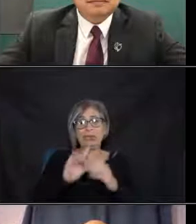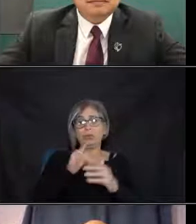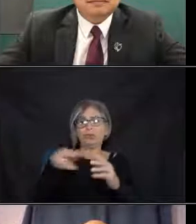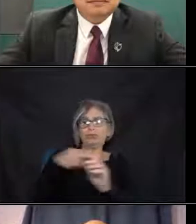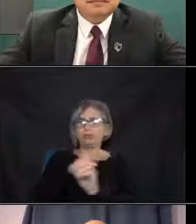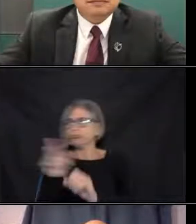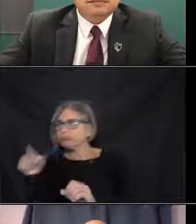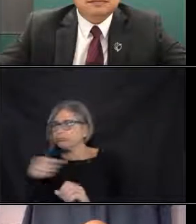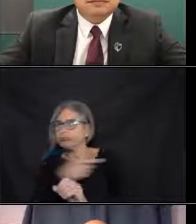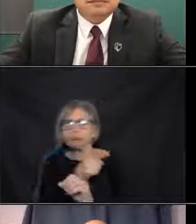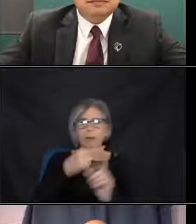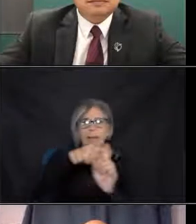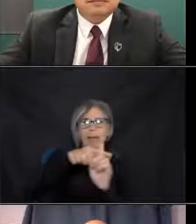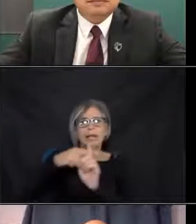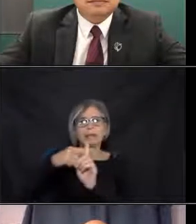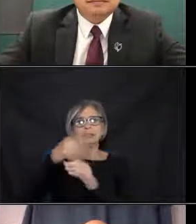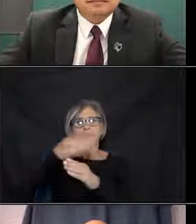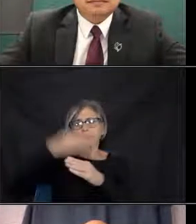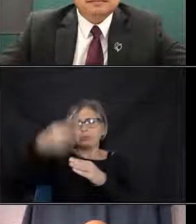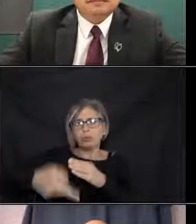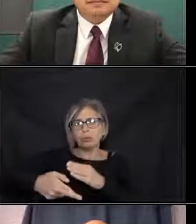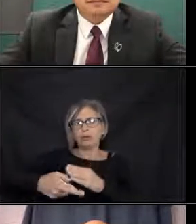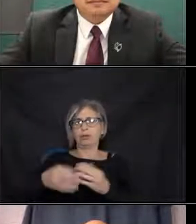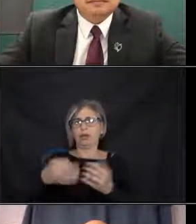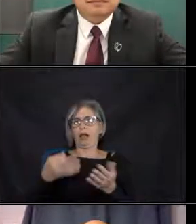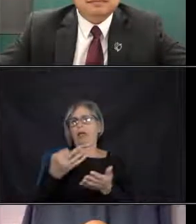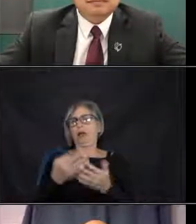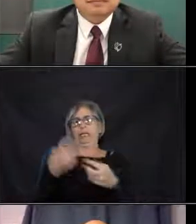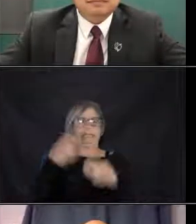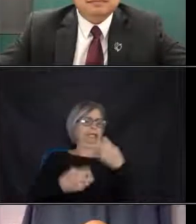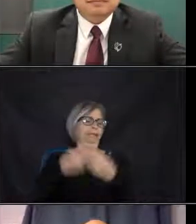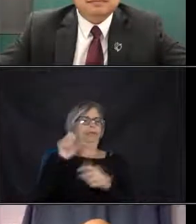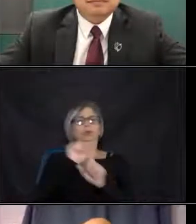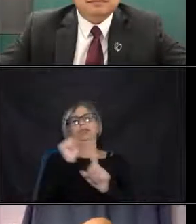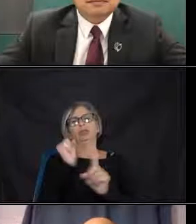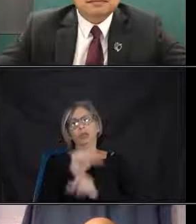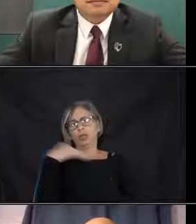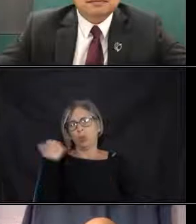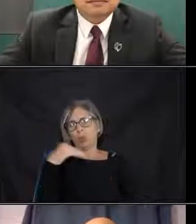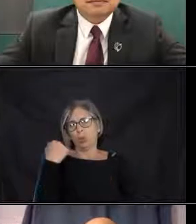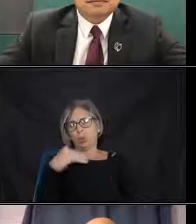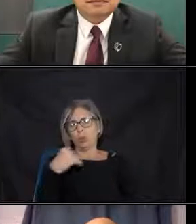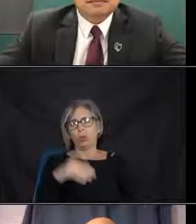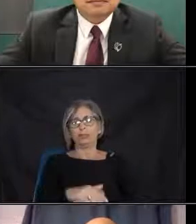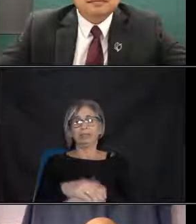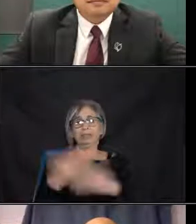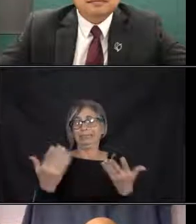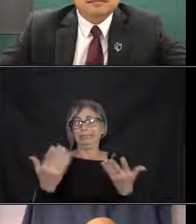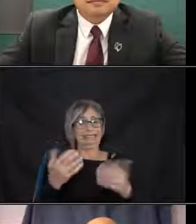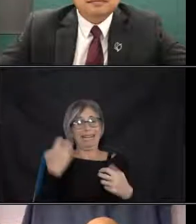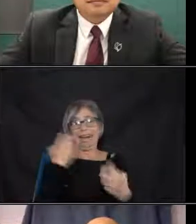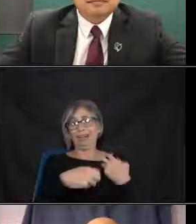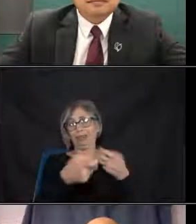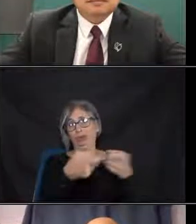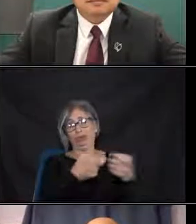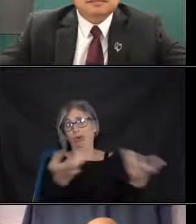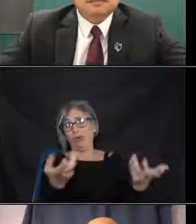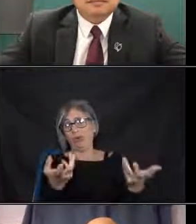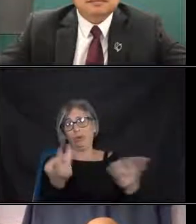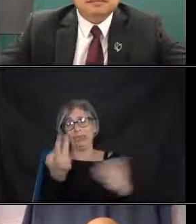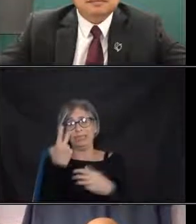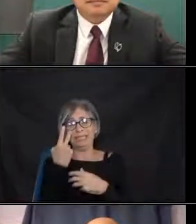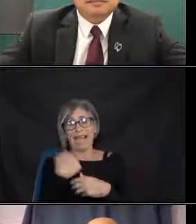them positively. Our fiscal situation is, you know, it's borderline untouched. And we've seen, at least